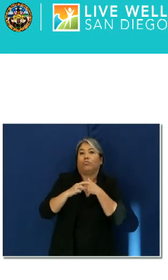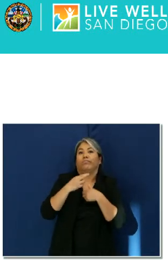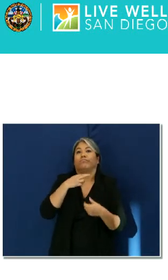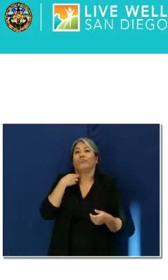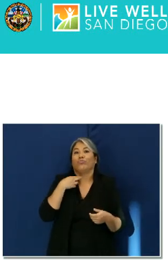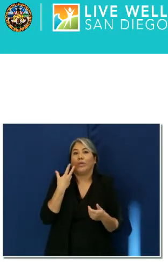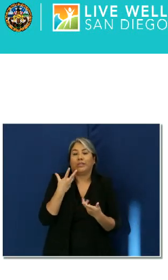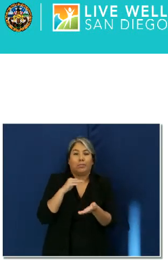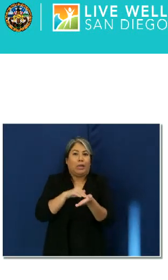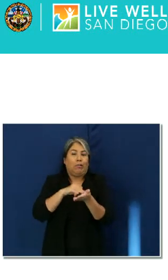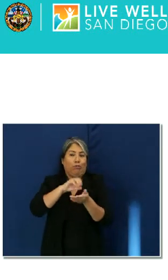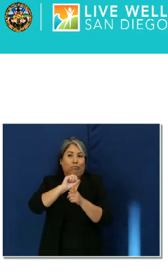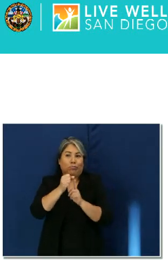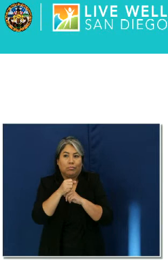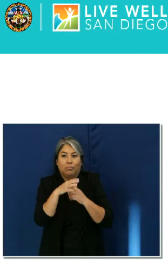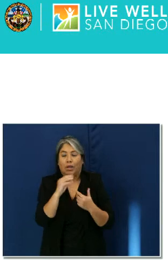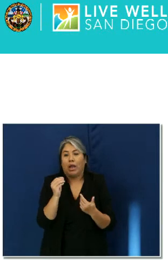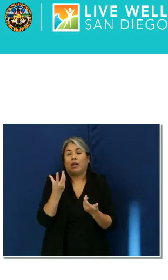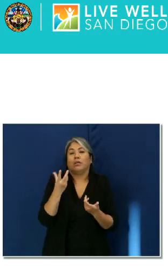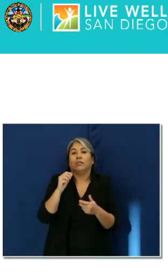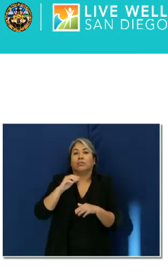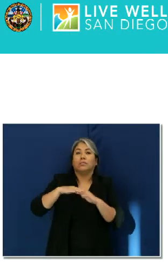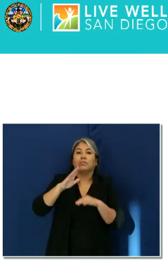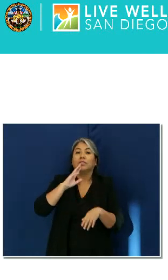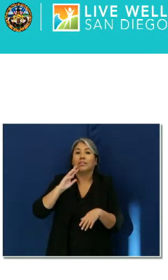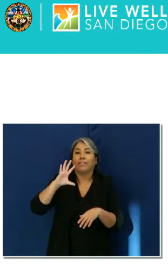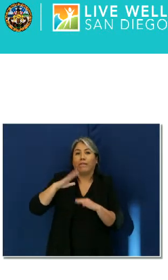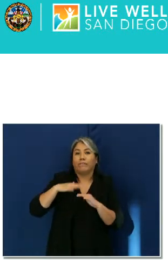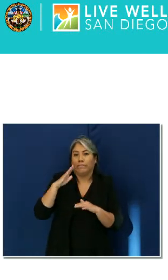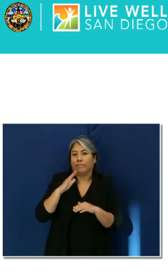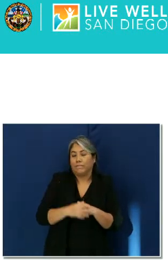conditions and adults over the age of 65.